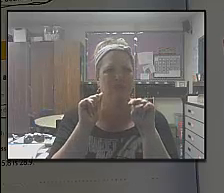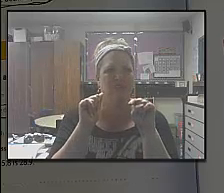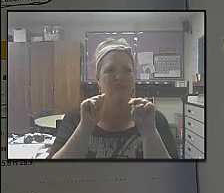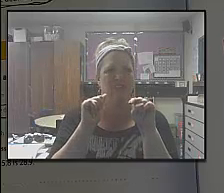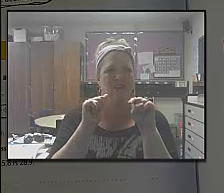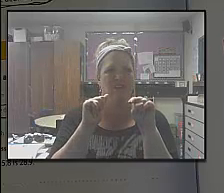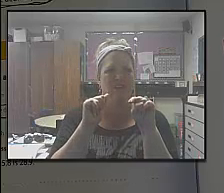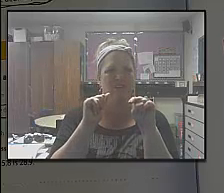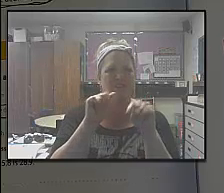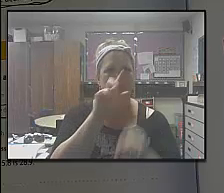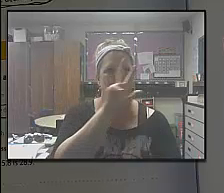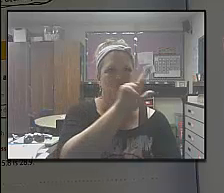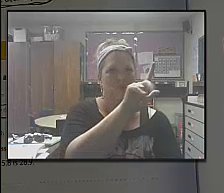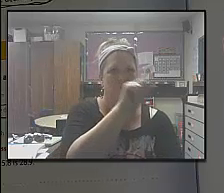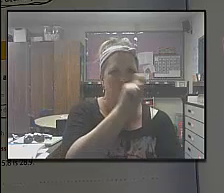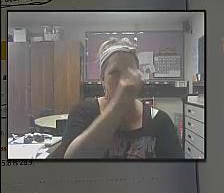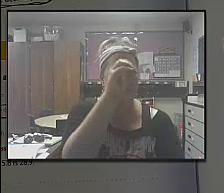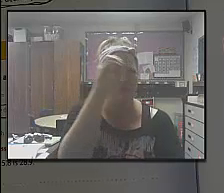like